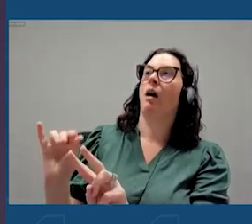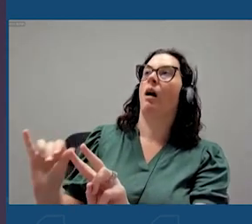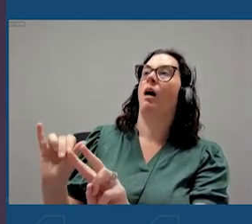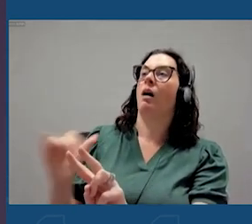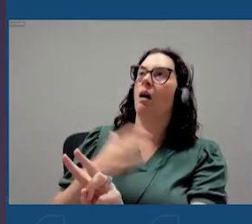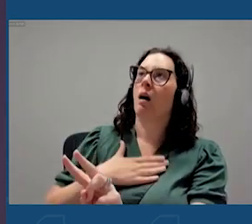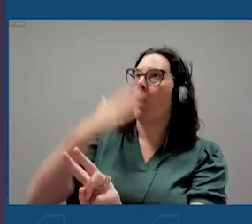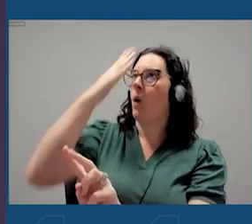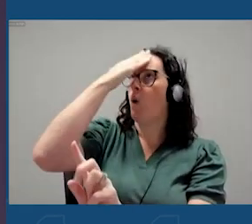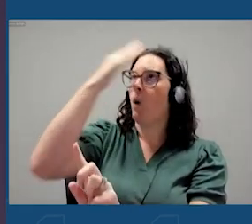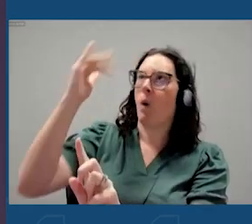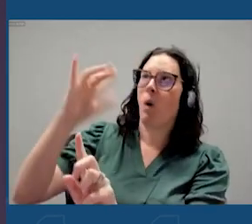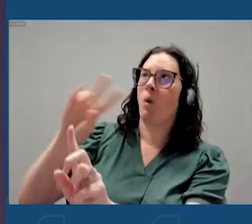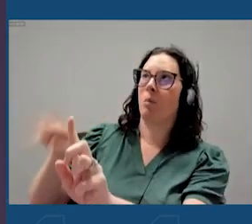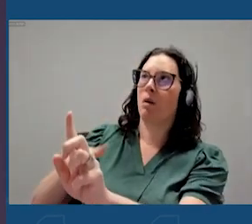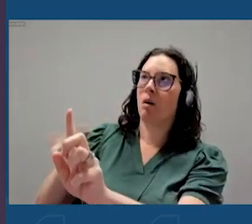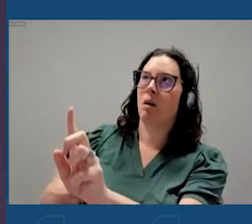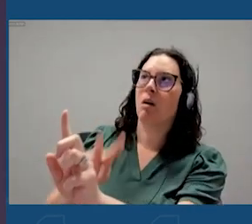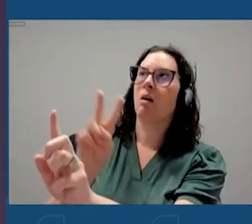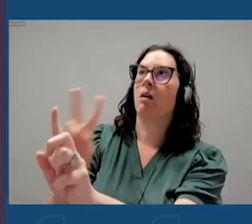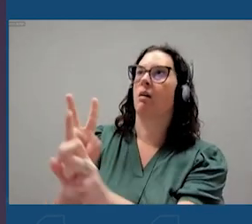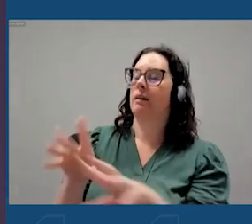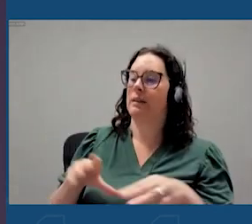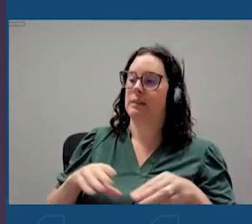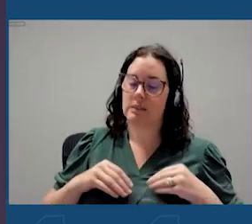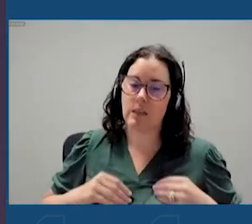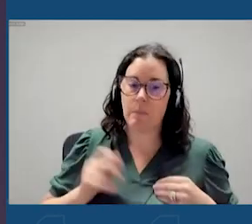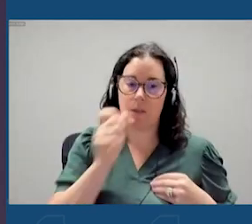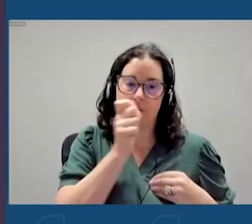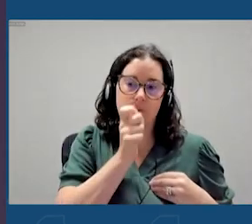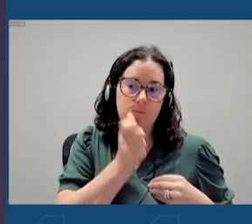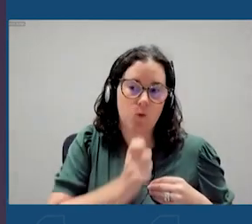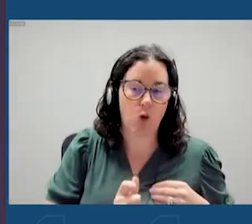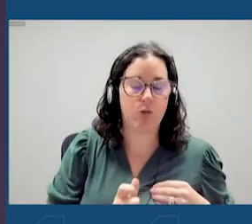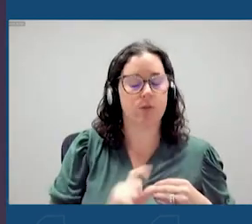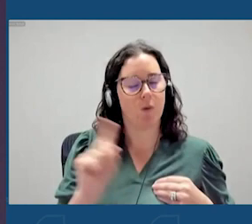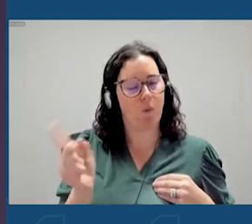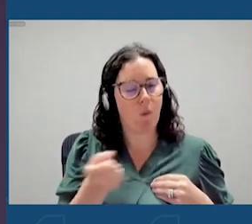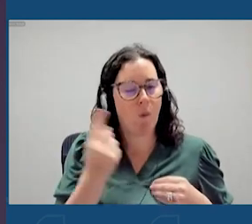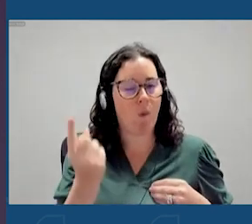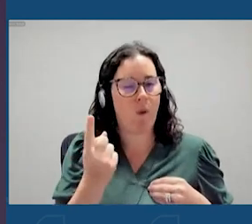of hope and acceptance and tolerance. And